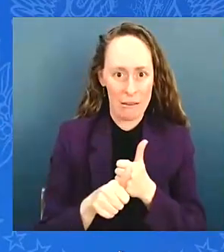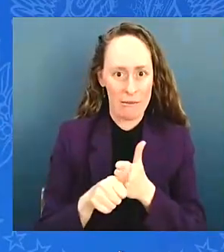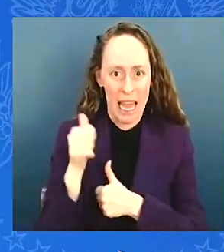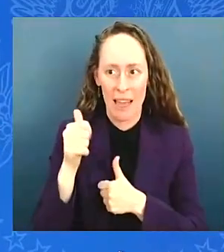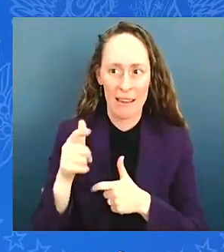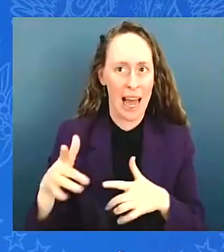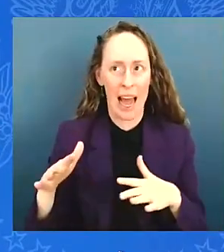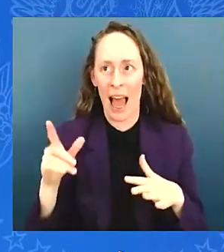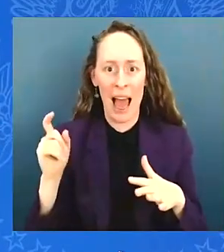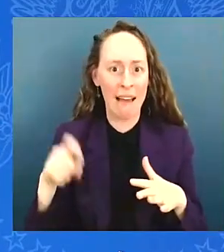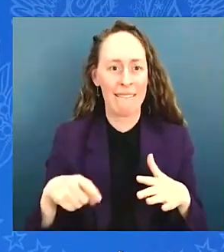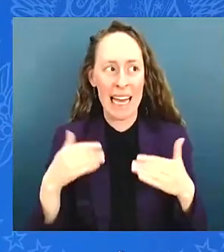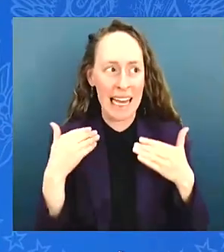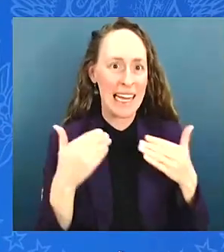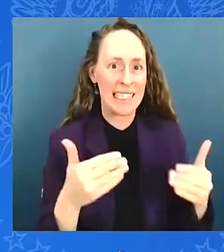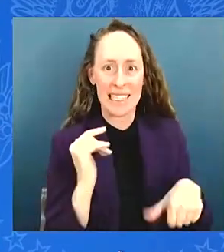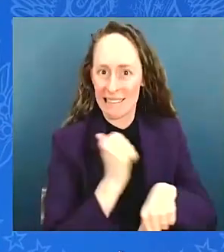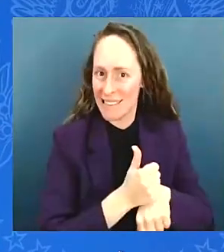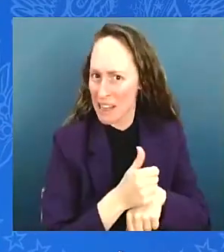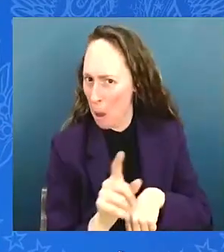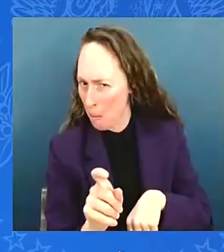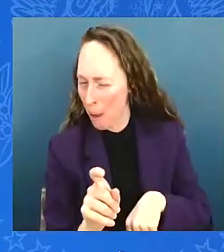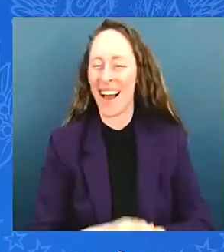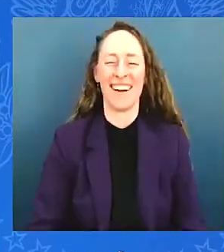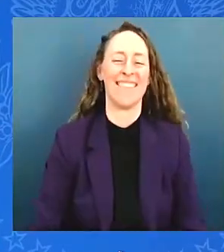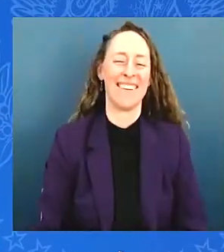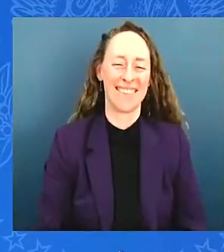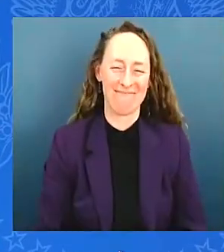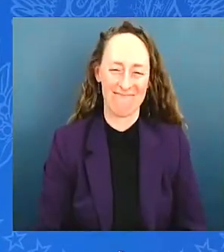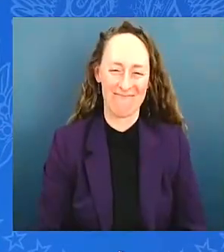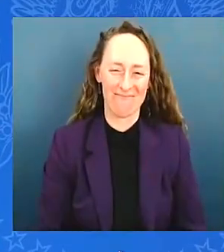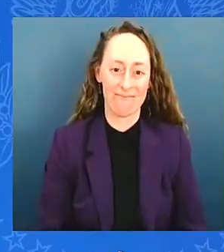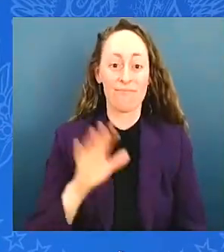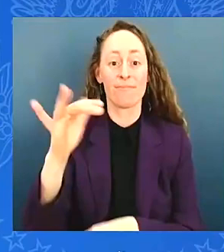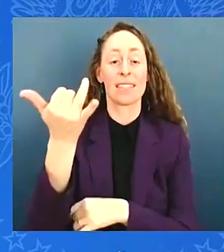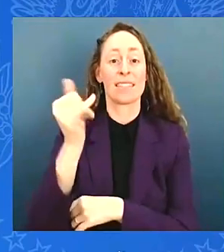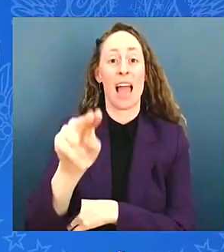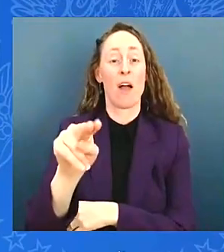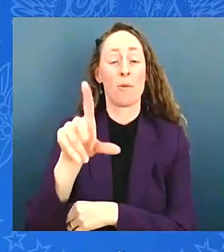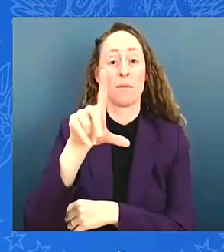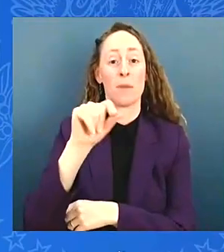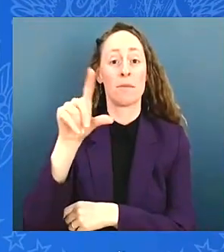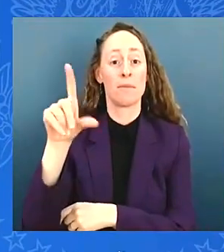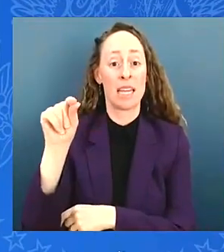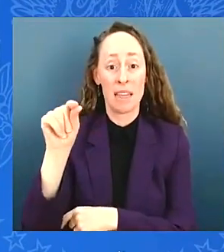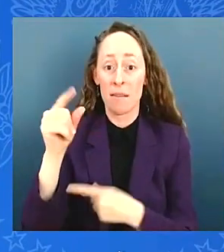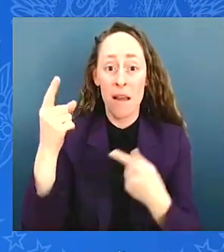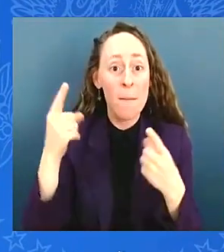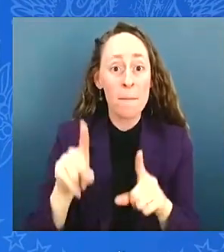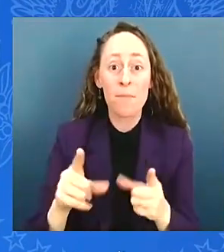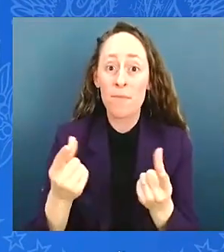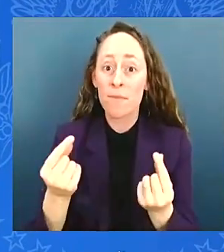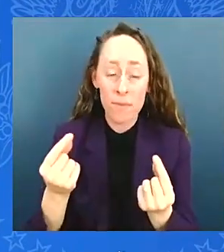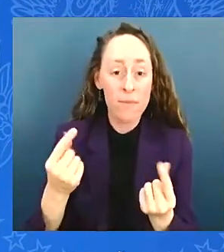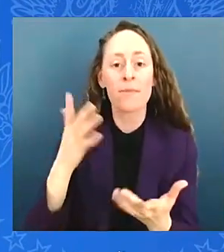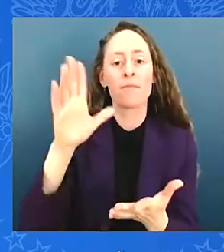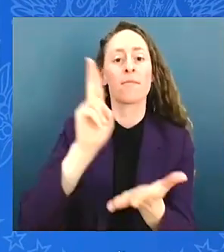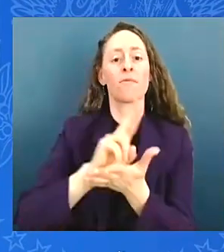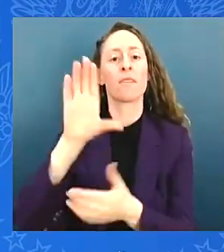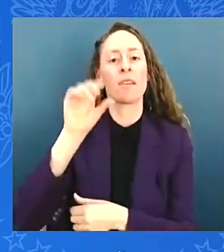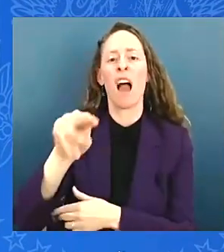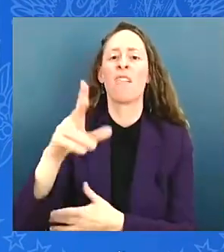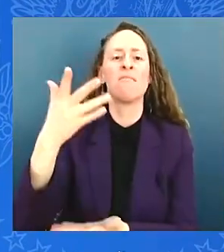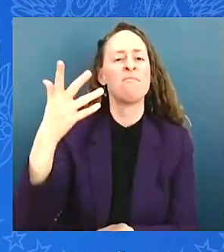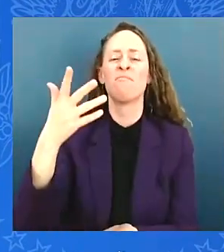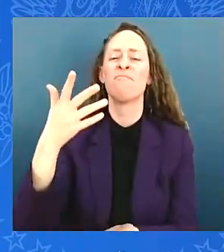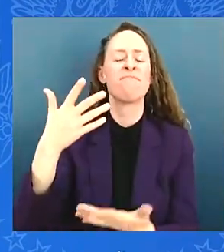January 20th, 2020, following the loss to Villanova, Coach Hurley said, quote, "People better get us now. That's